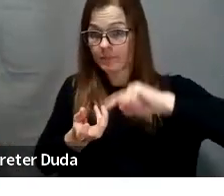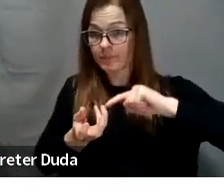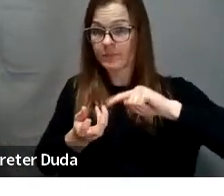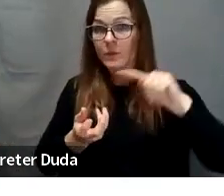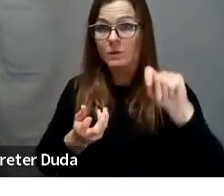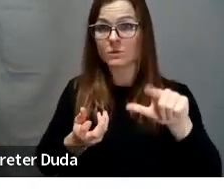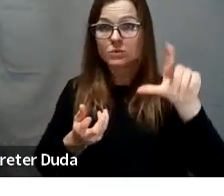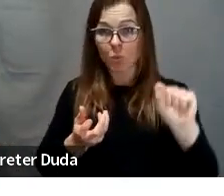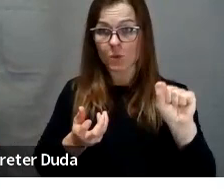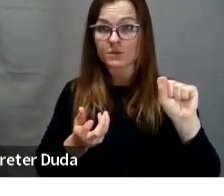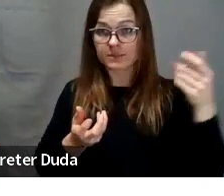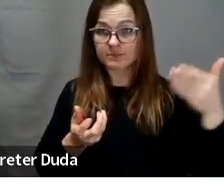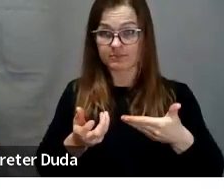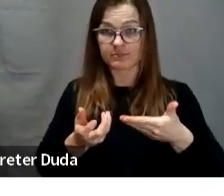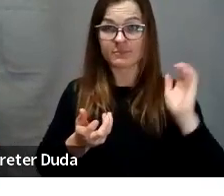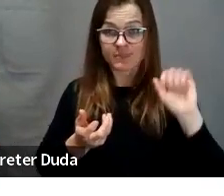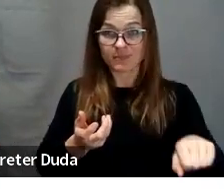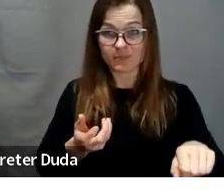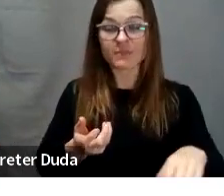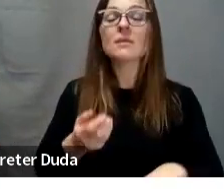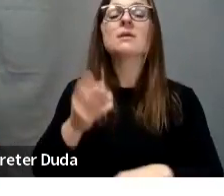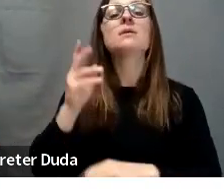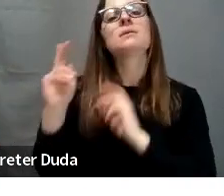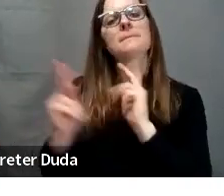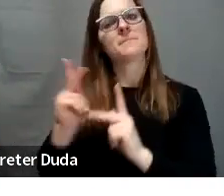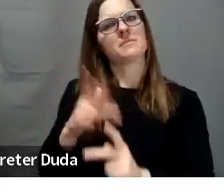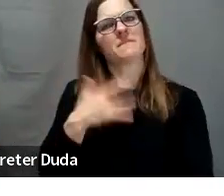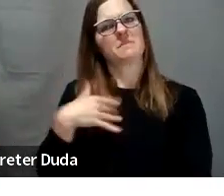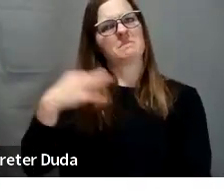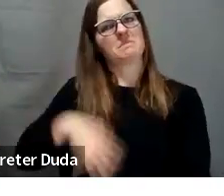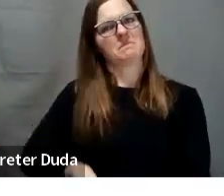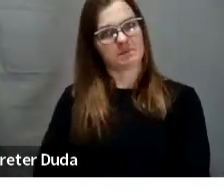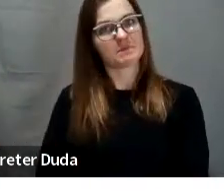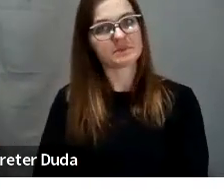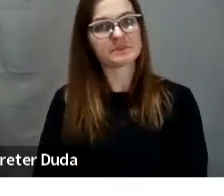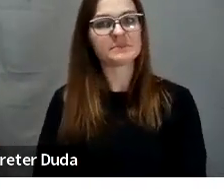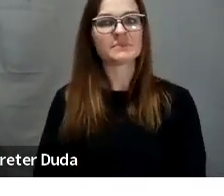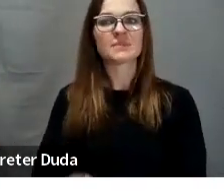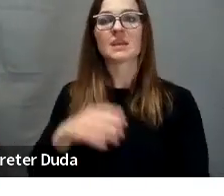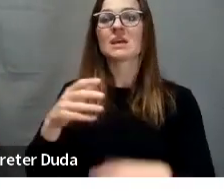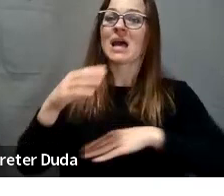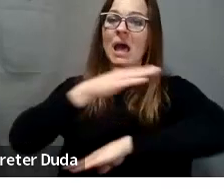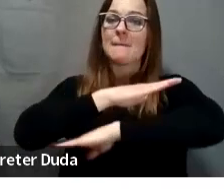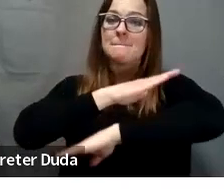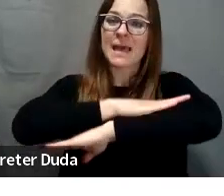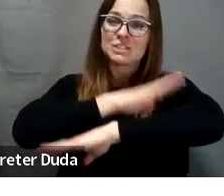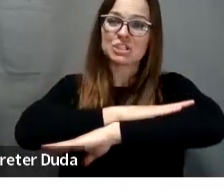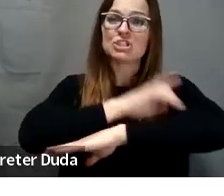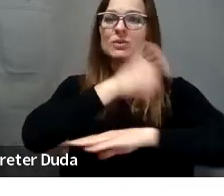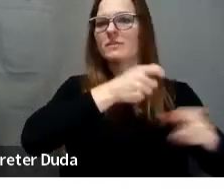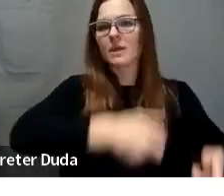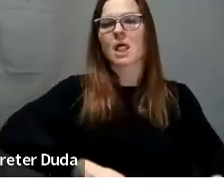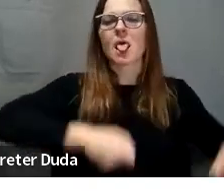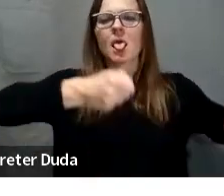tools. So a lot of folks find this helpful. So rather than having a bench that you have to move to different parts of your